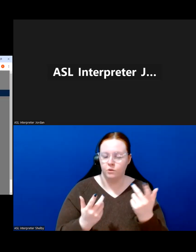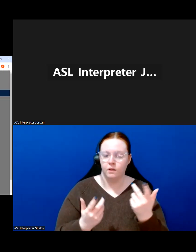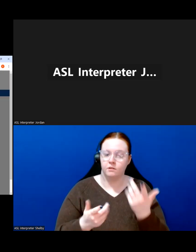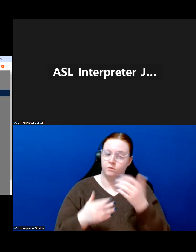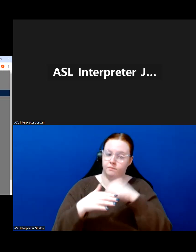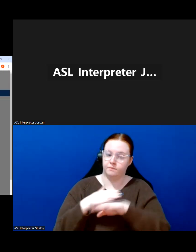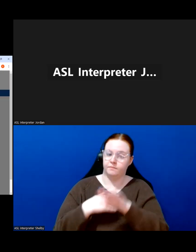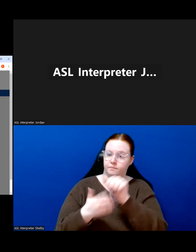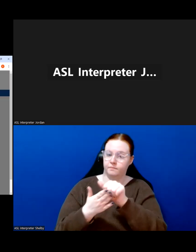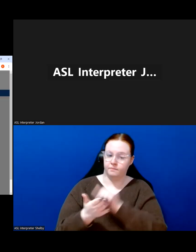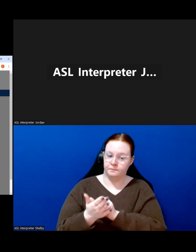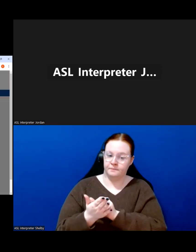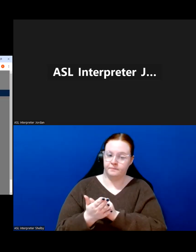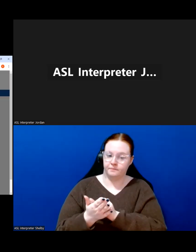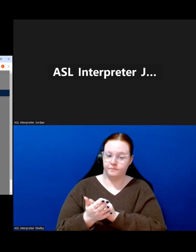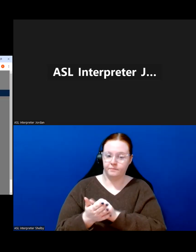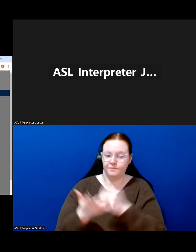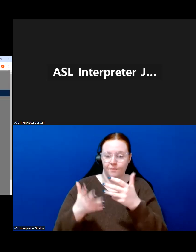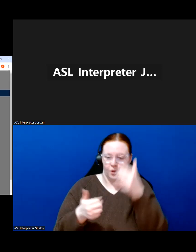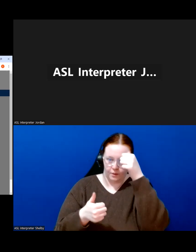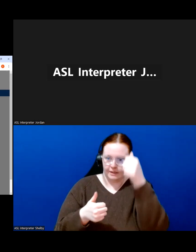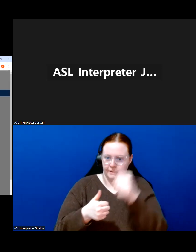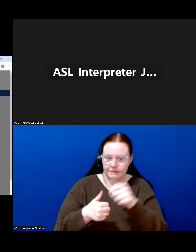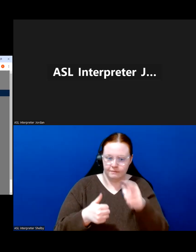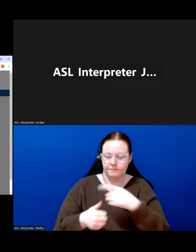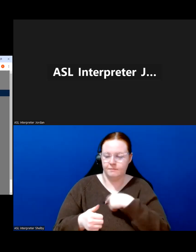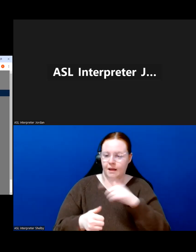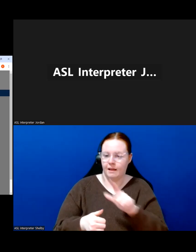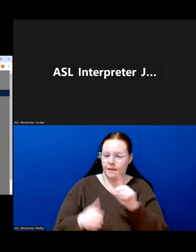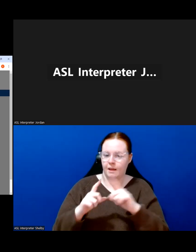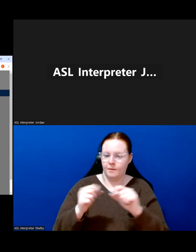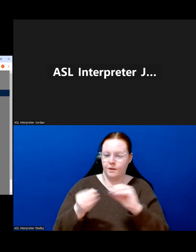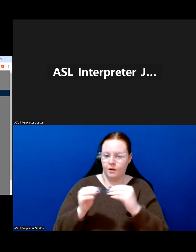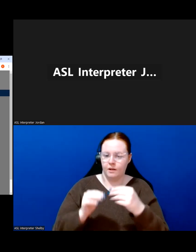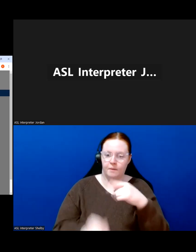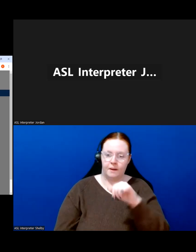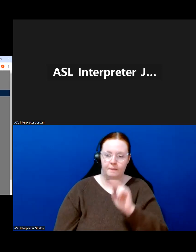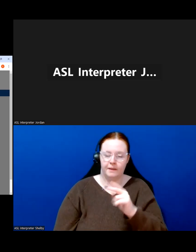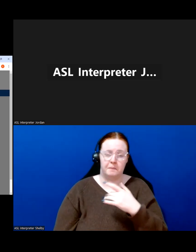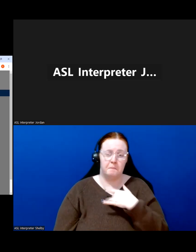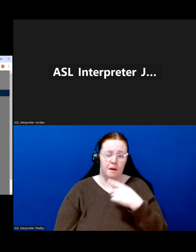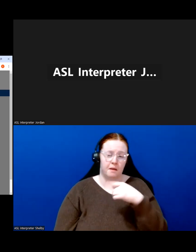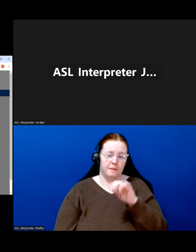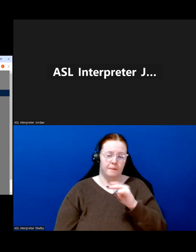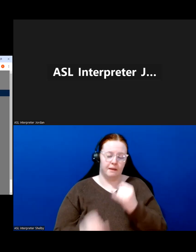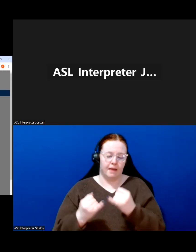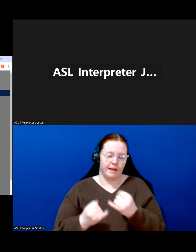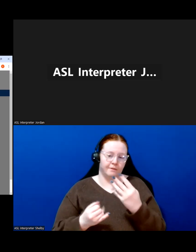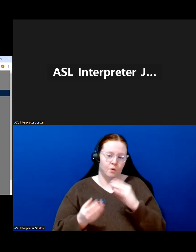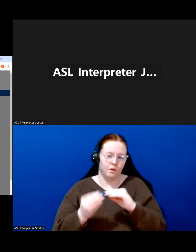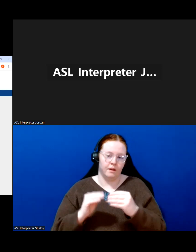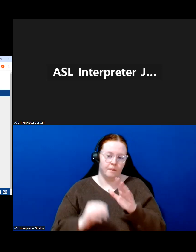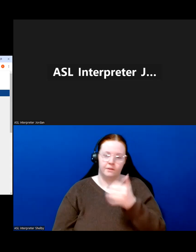here. And it already remembers my library card number and my PIN, which is typically the last 4 digits of your phone number.